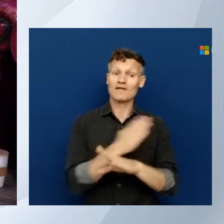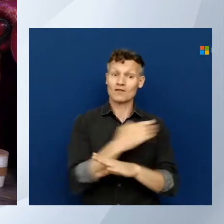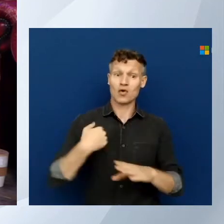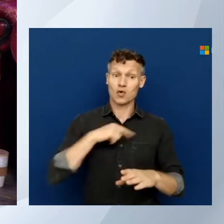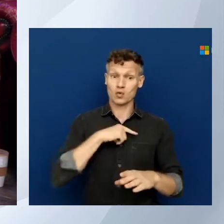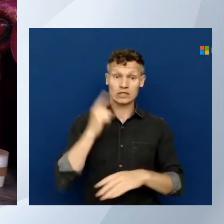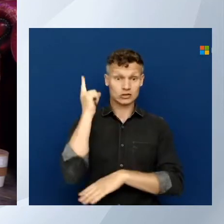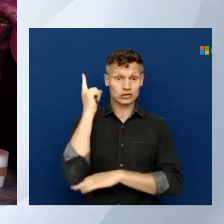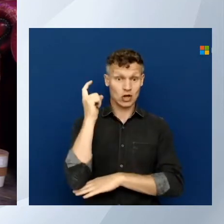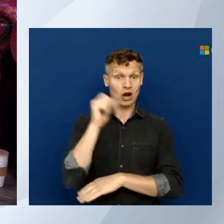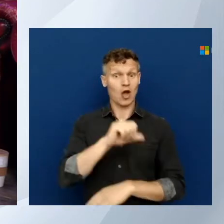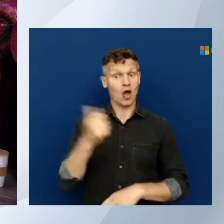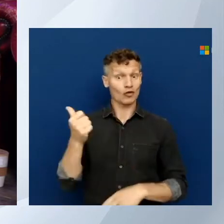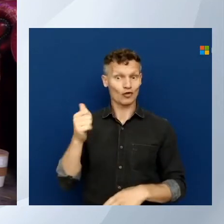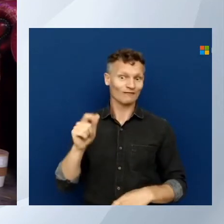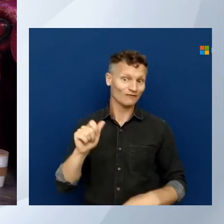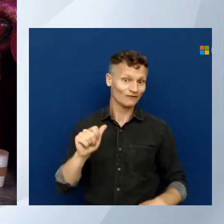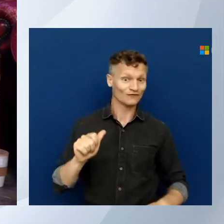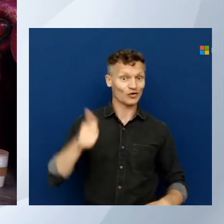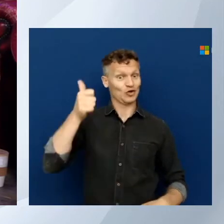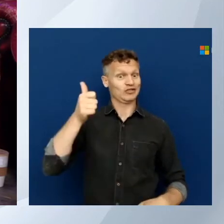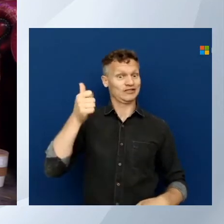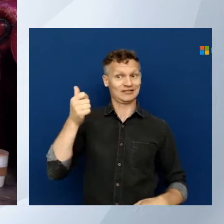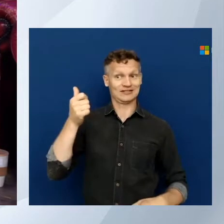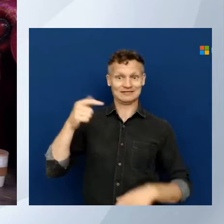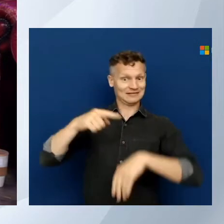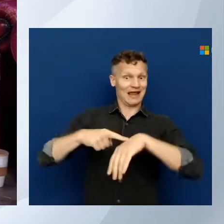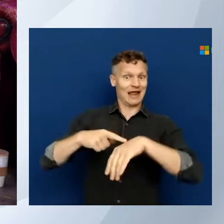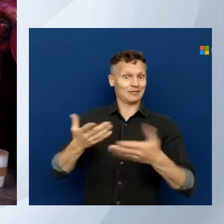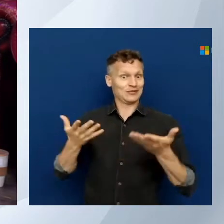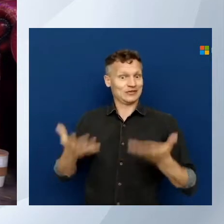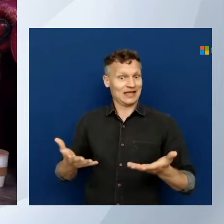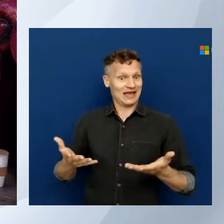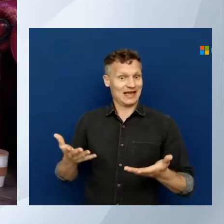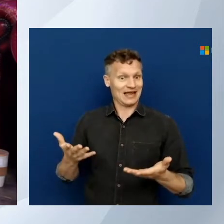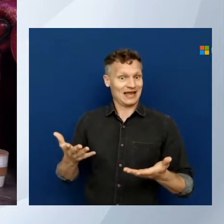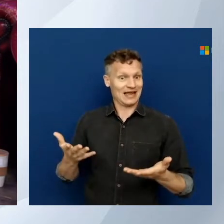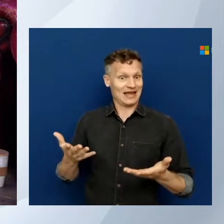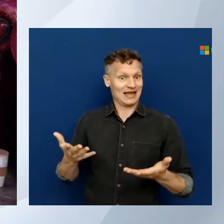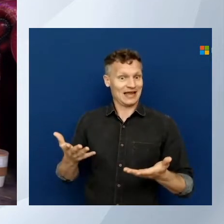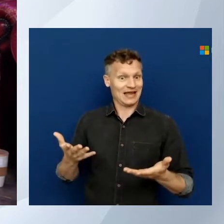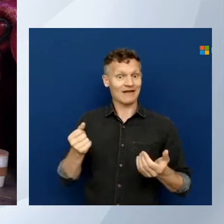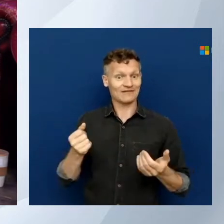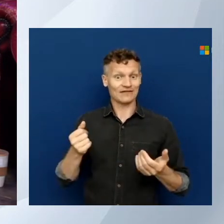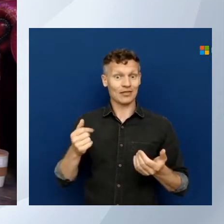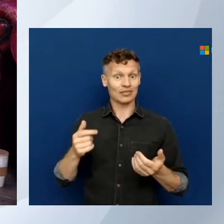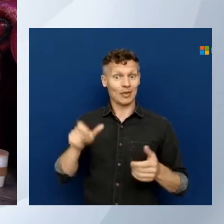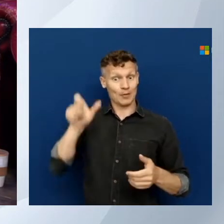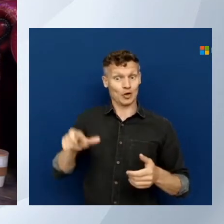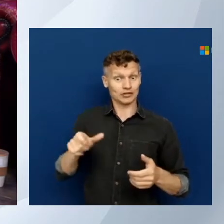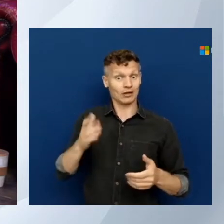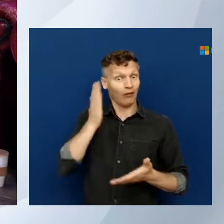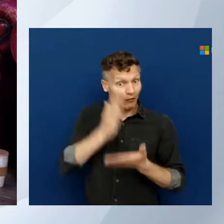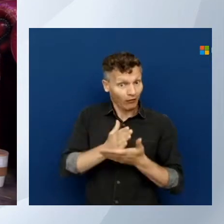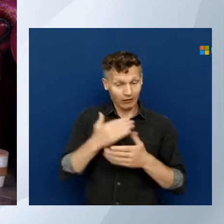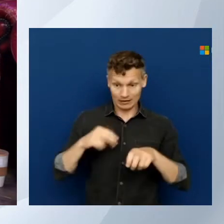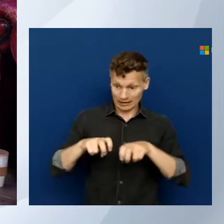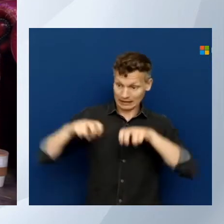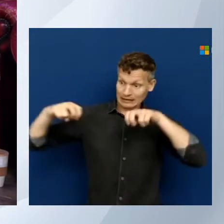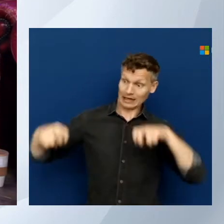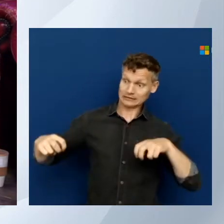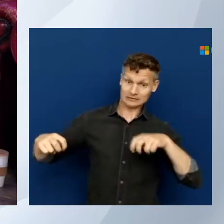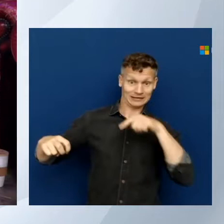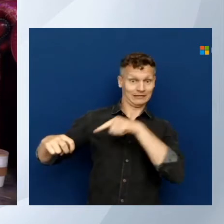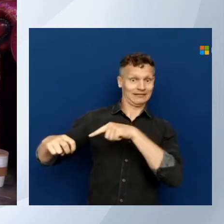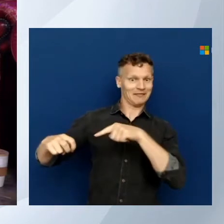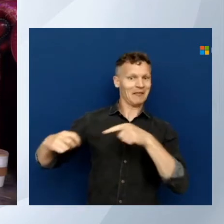today, where I have the next speaker sitting next to me. So that's fun. I want to